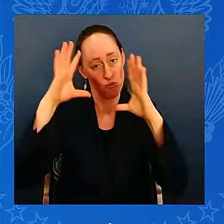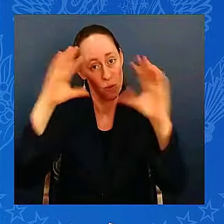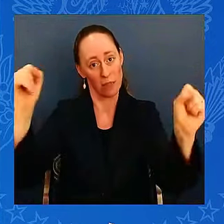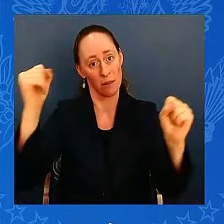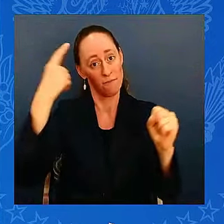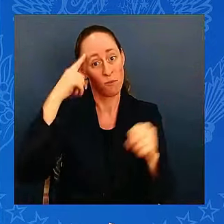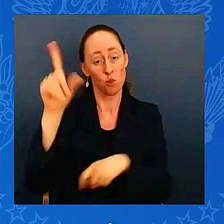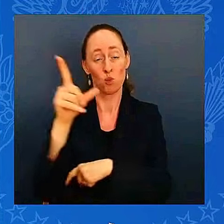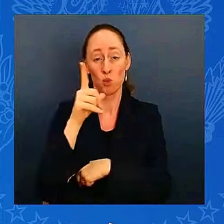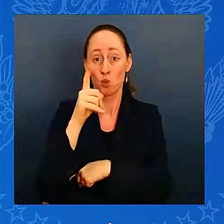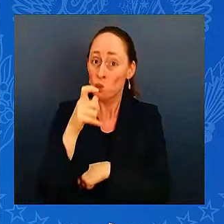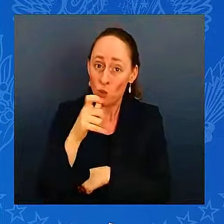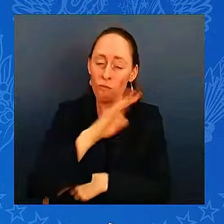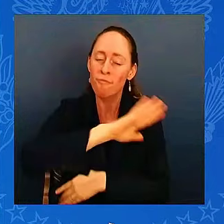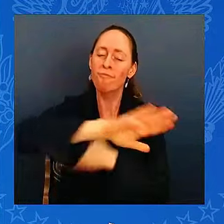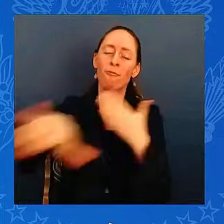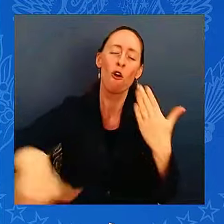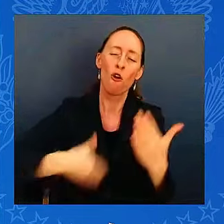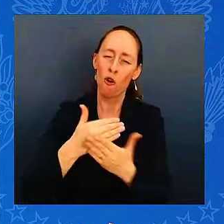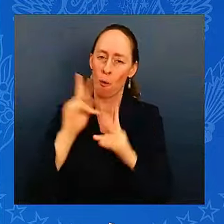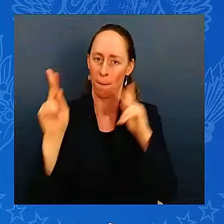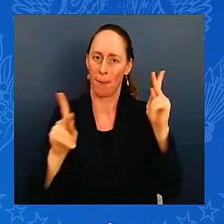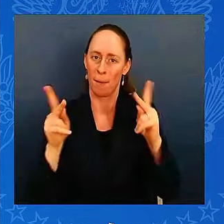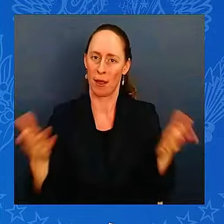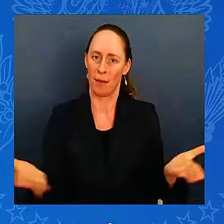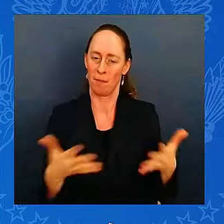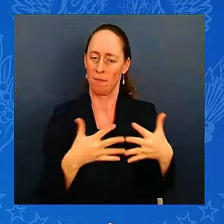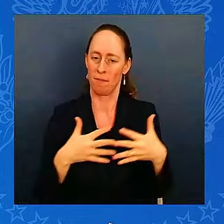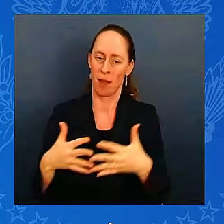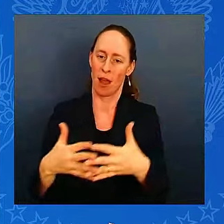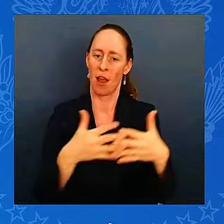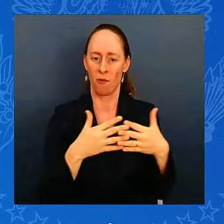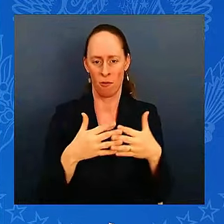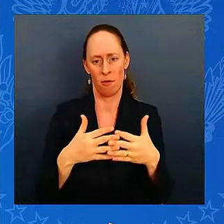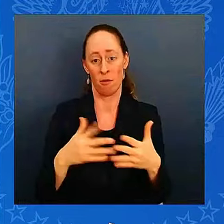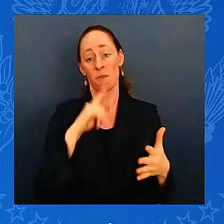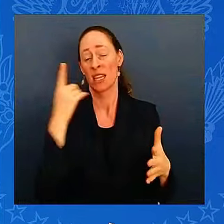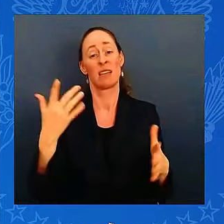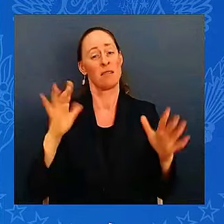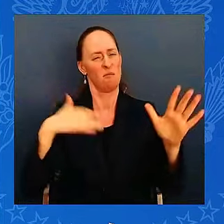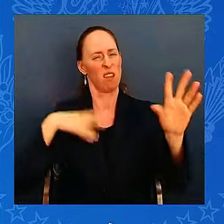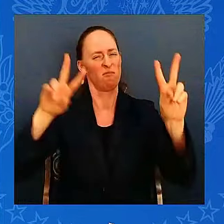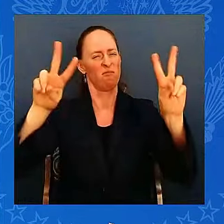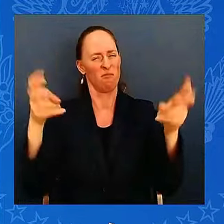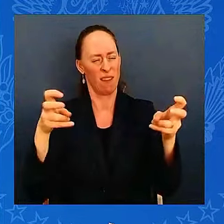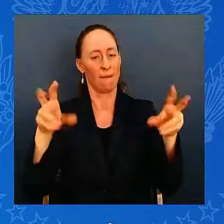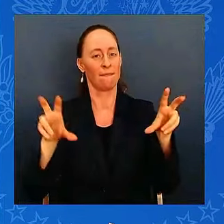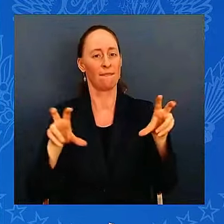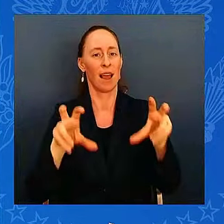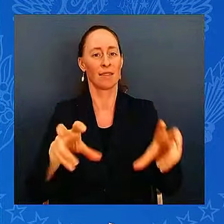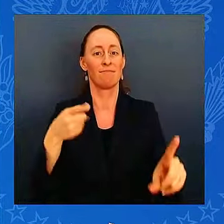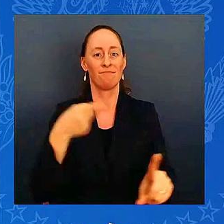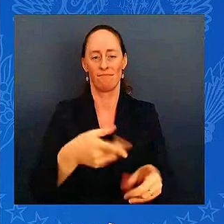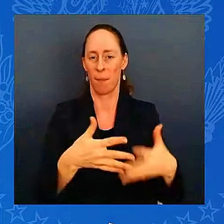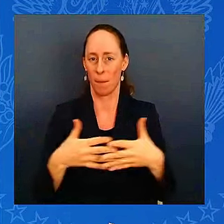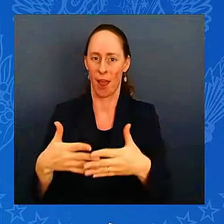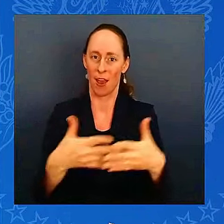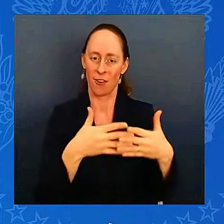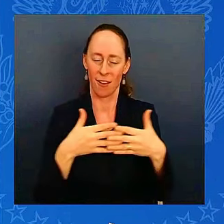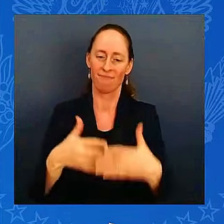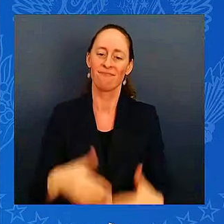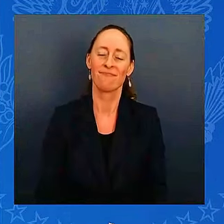America agenda. I wrote and signed into law the Inflation Reduction Act, most significant climate law ever passed in the history of the